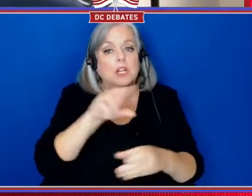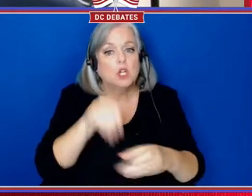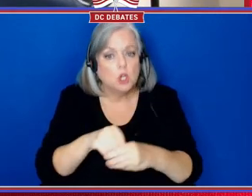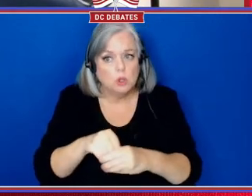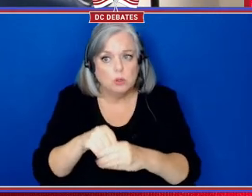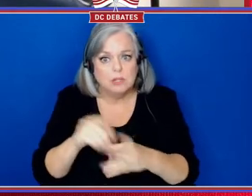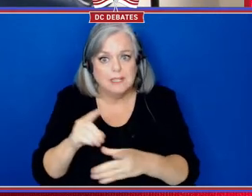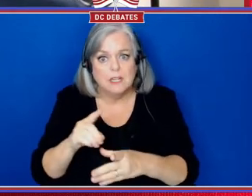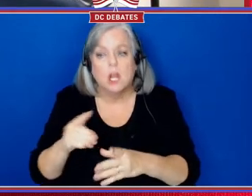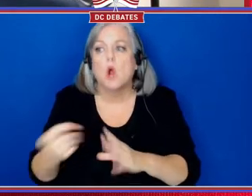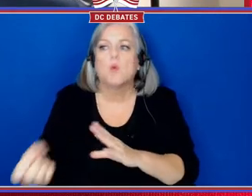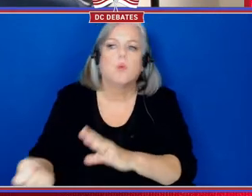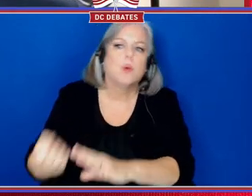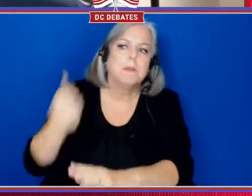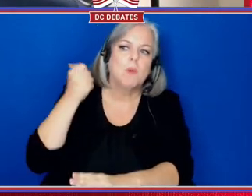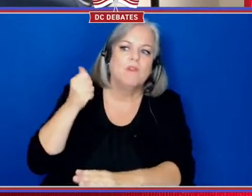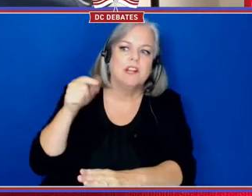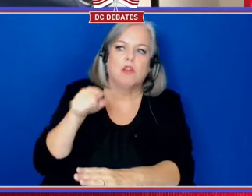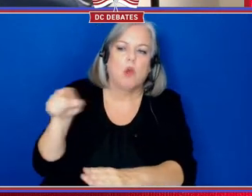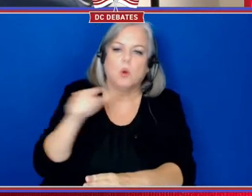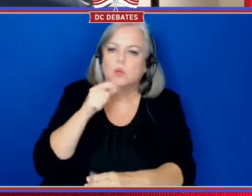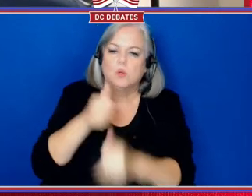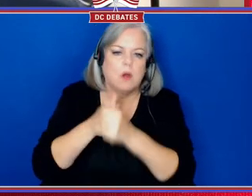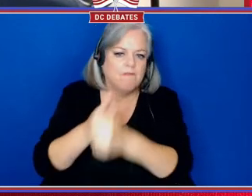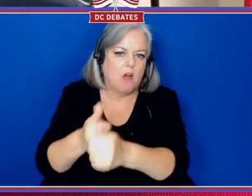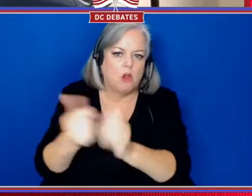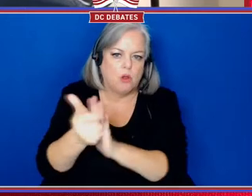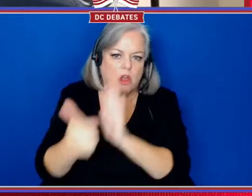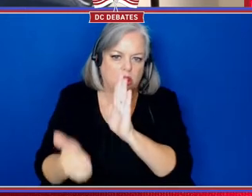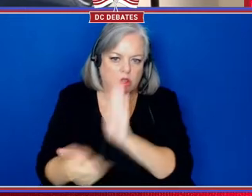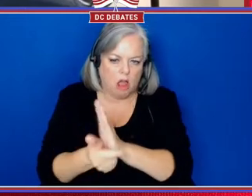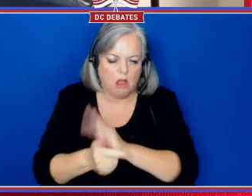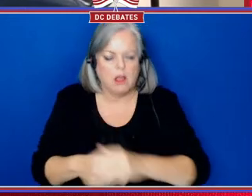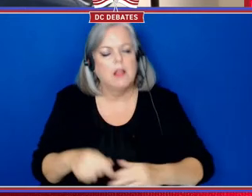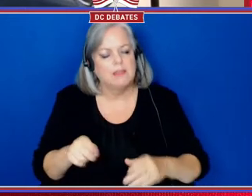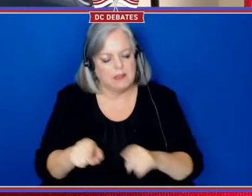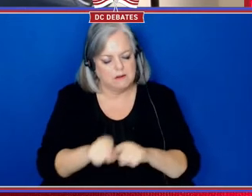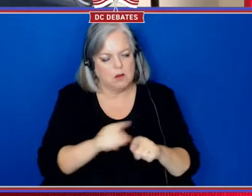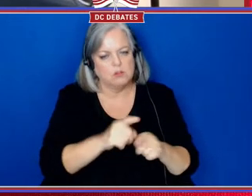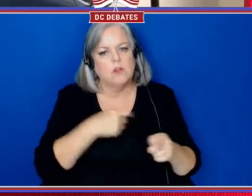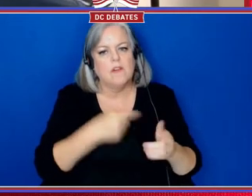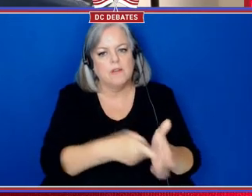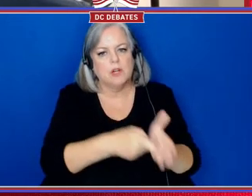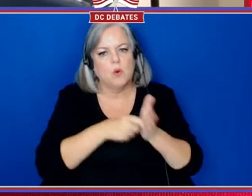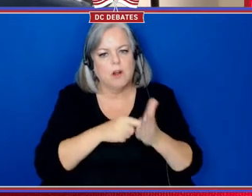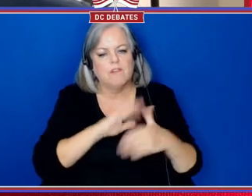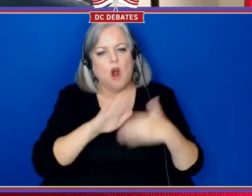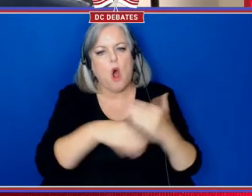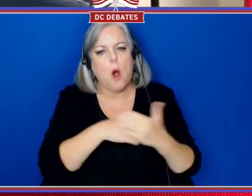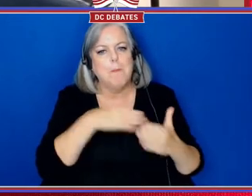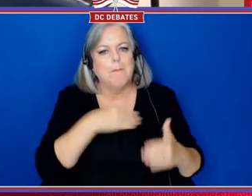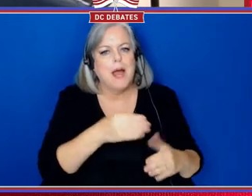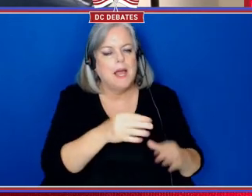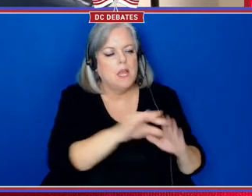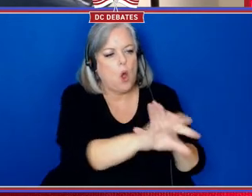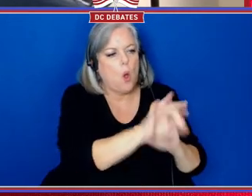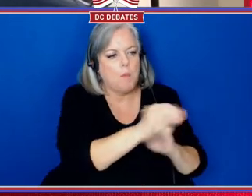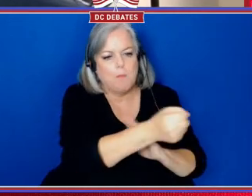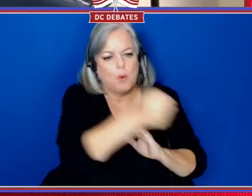law. And so that is what I've also required of all of my appointees. And if anybody falls short of